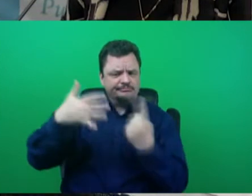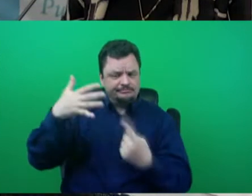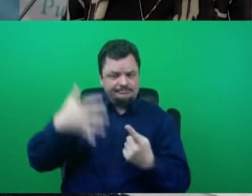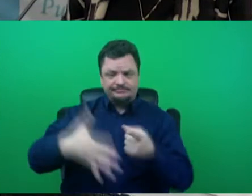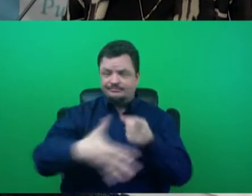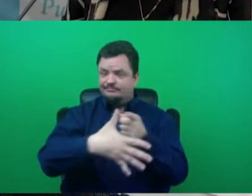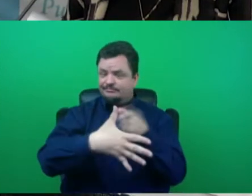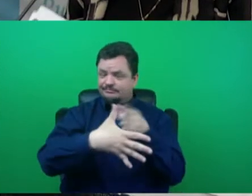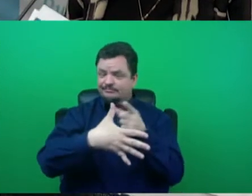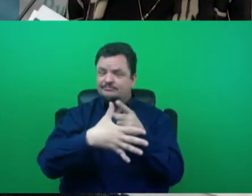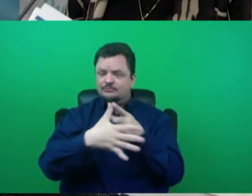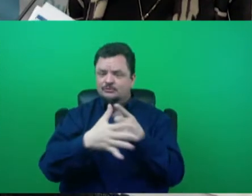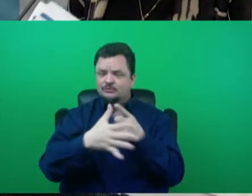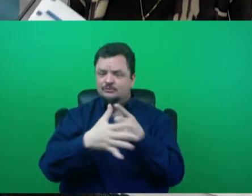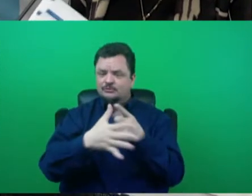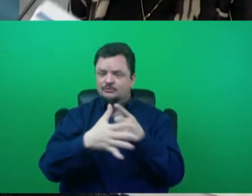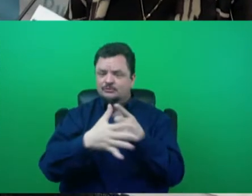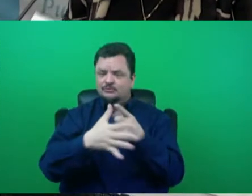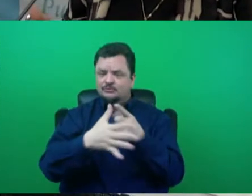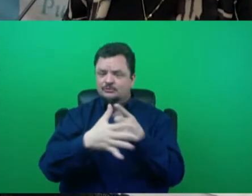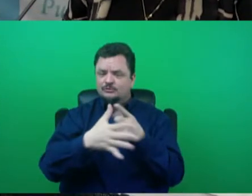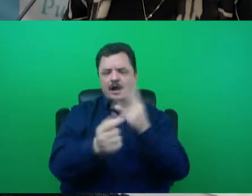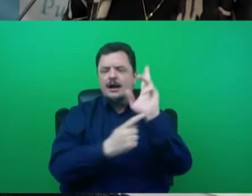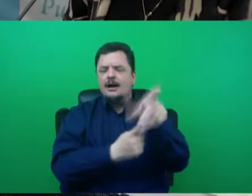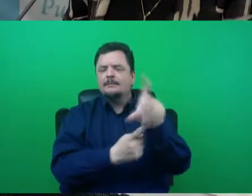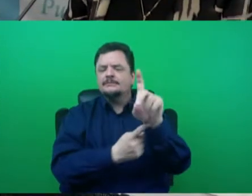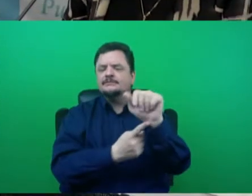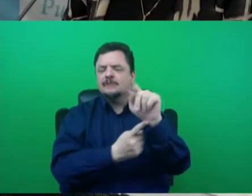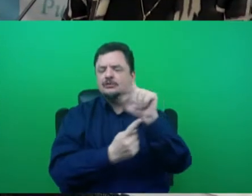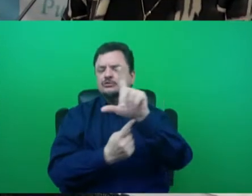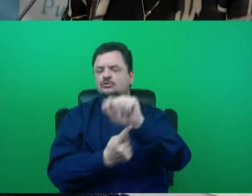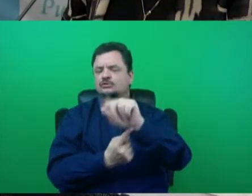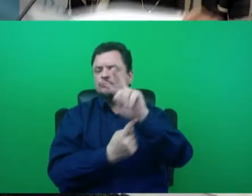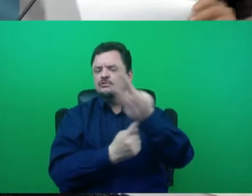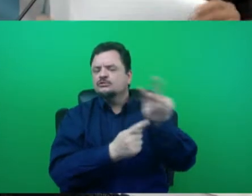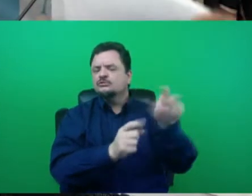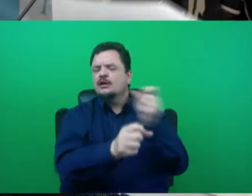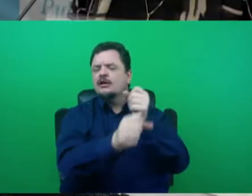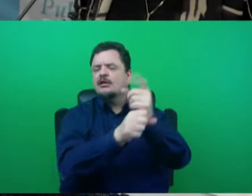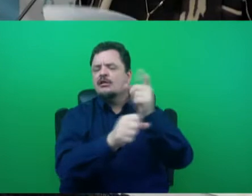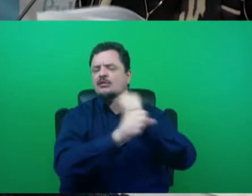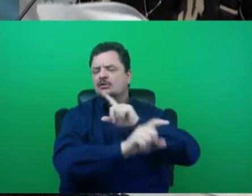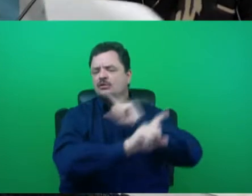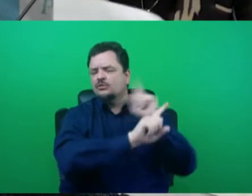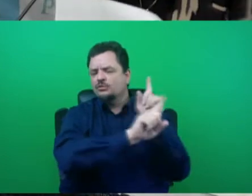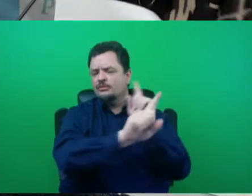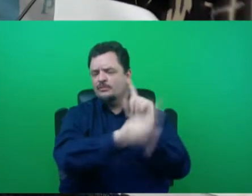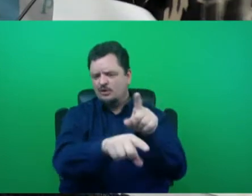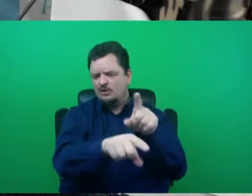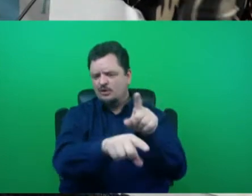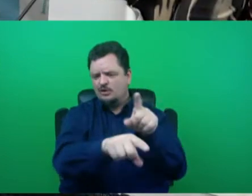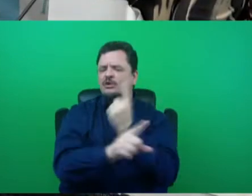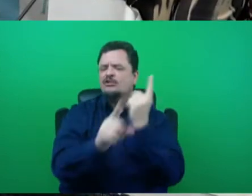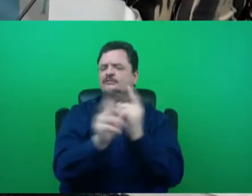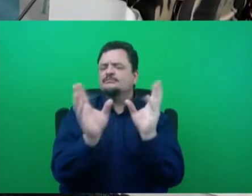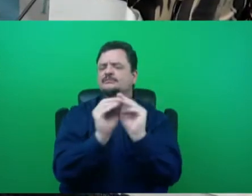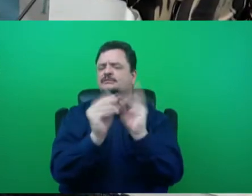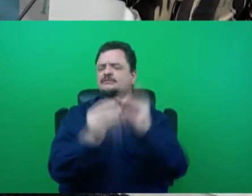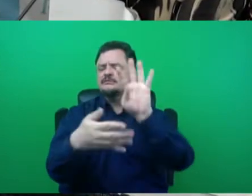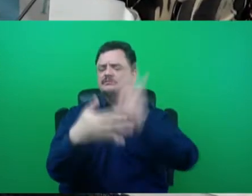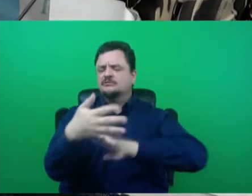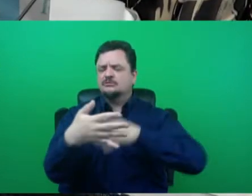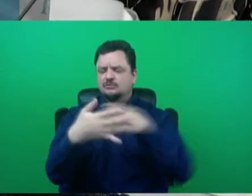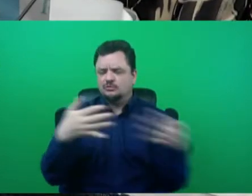the 2022 regular meeting schedule location. And I have those right